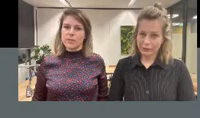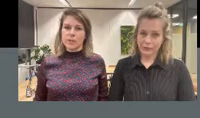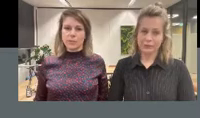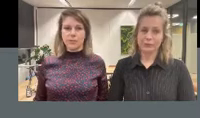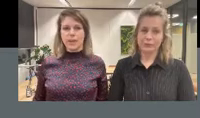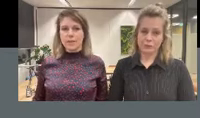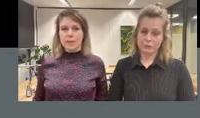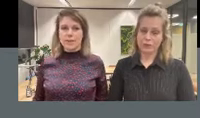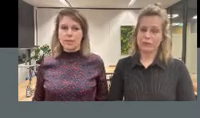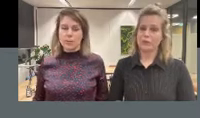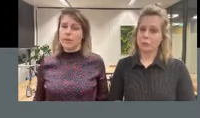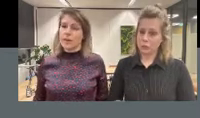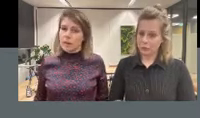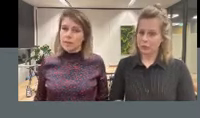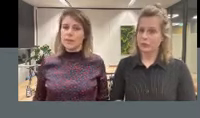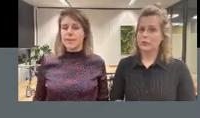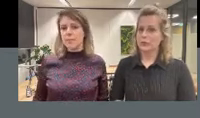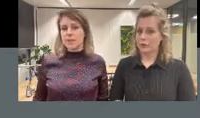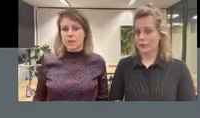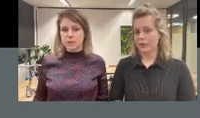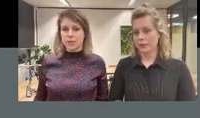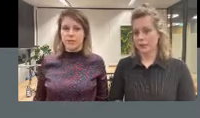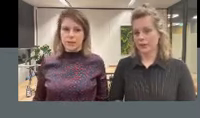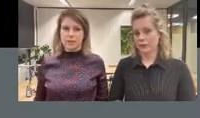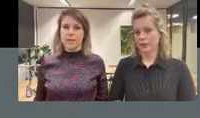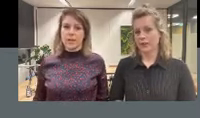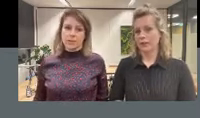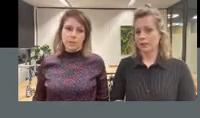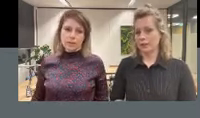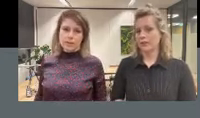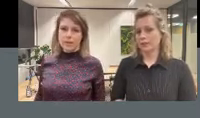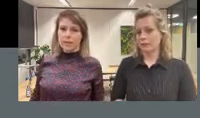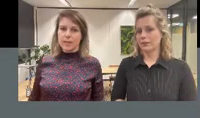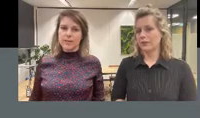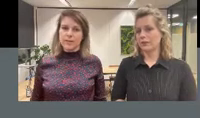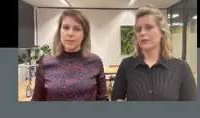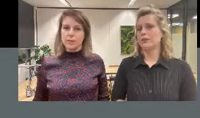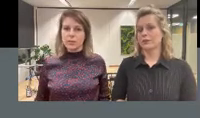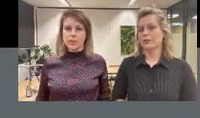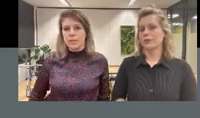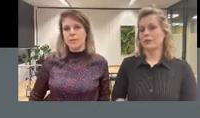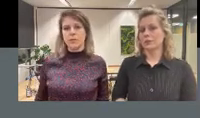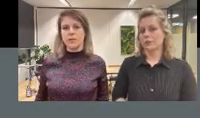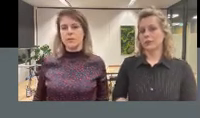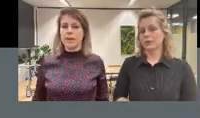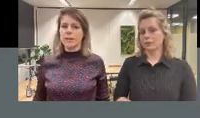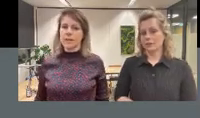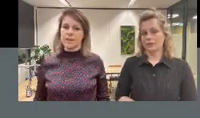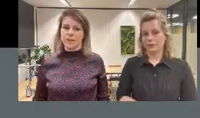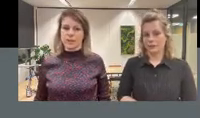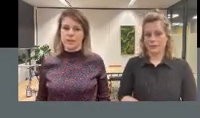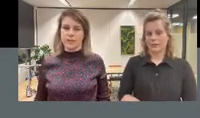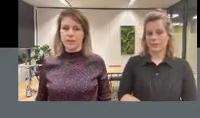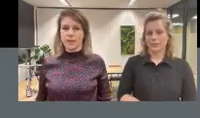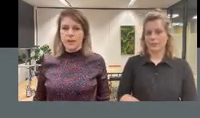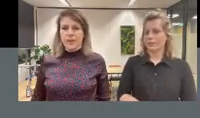trauma treatment for adolescents without a stabilization phase in which the adolescent learns emotion